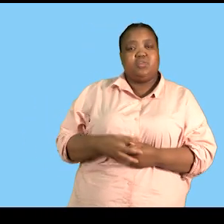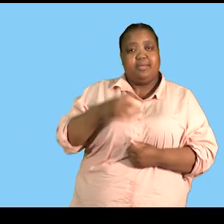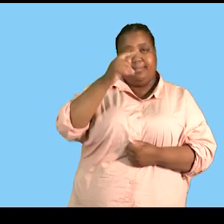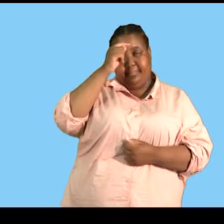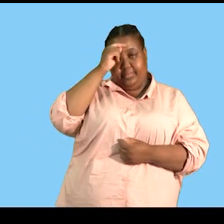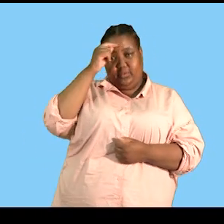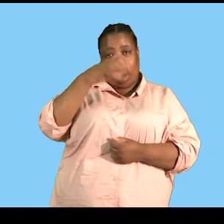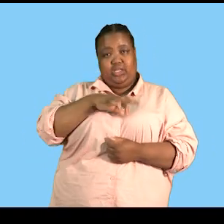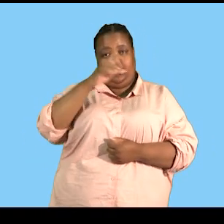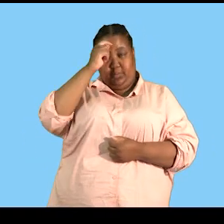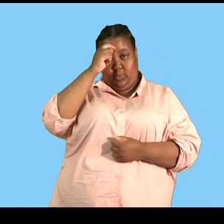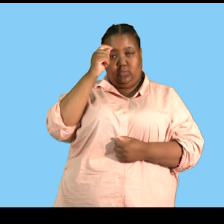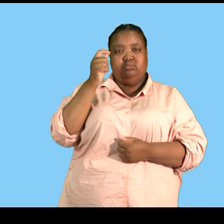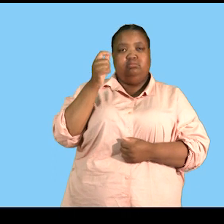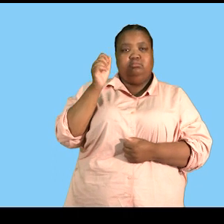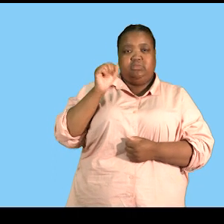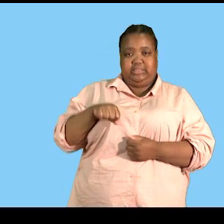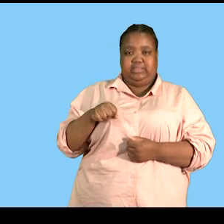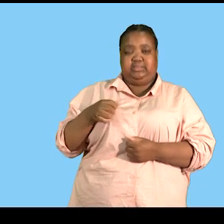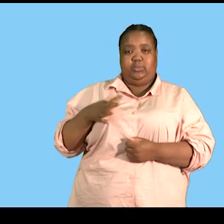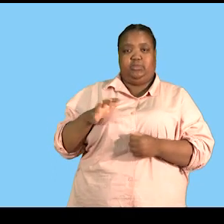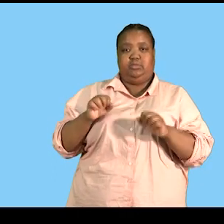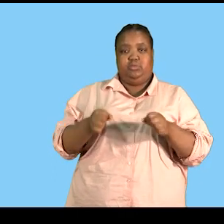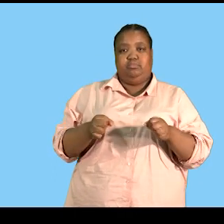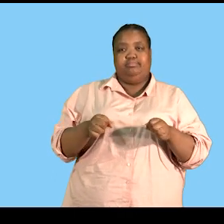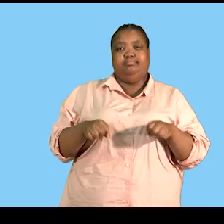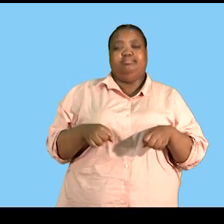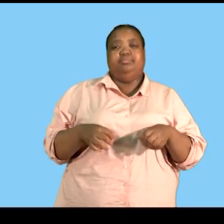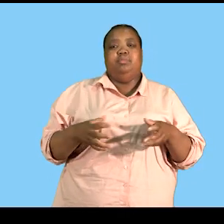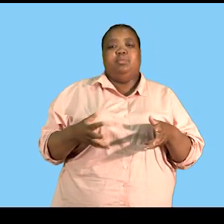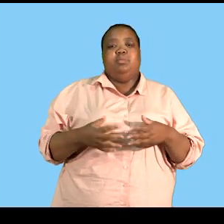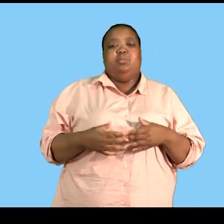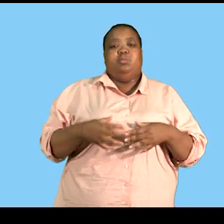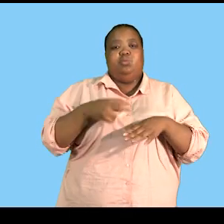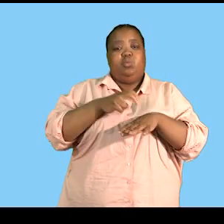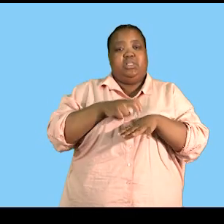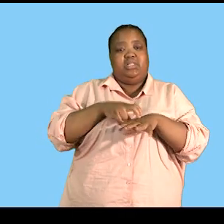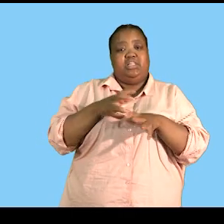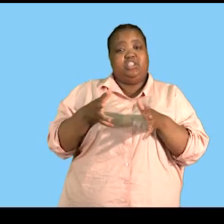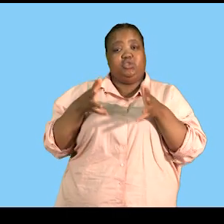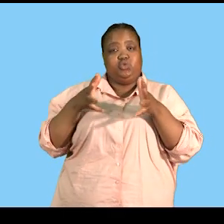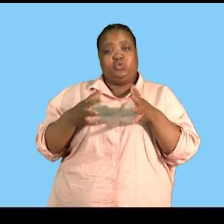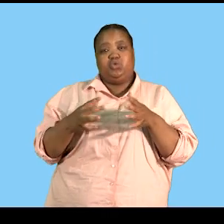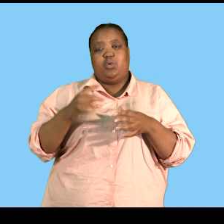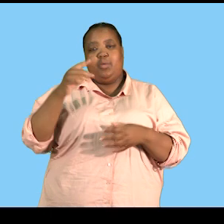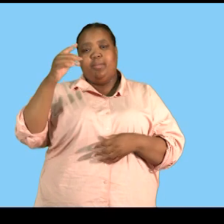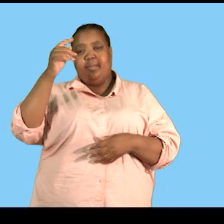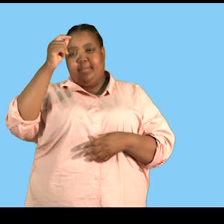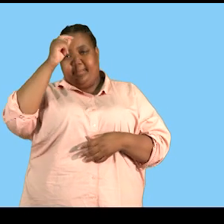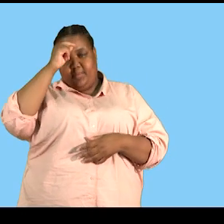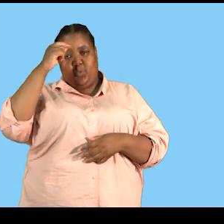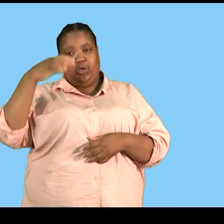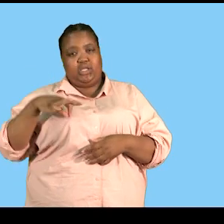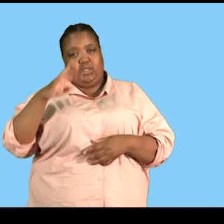ones. Boy, girl, boy. Yes, that's what we want. No and no. It needs to be in the